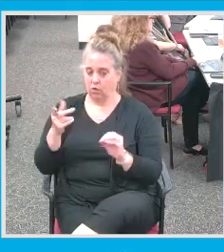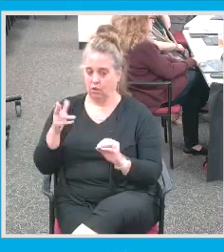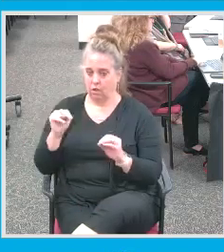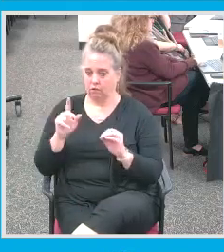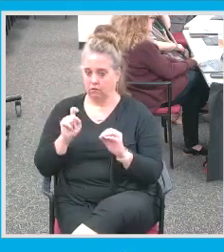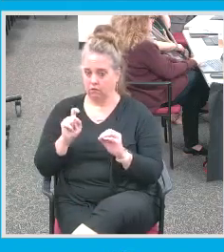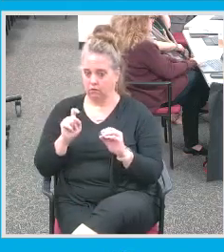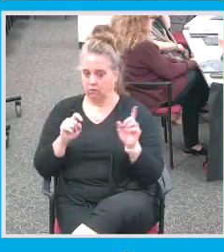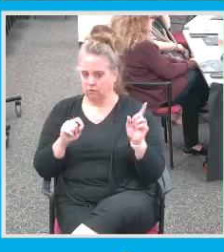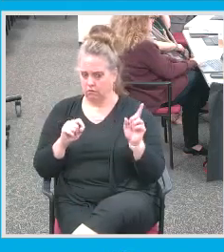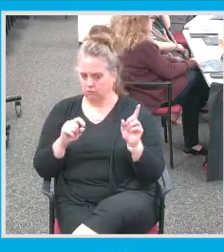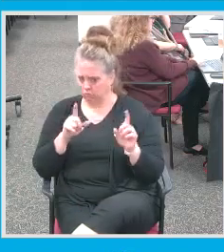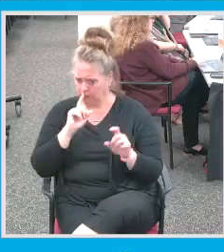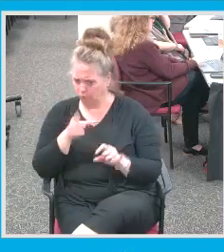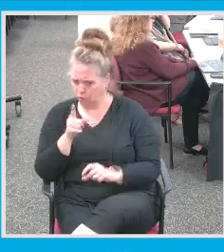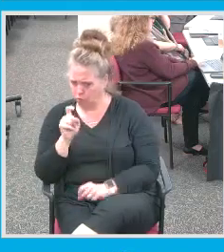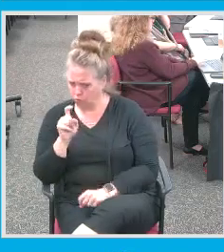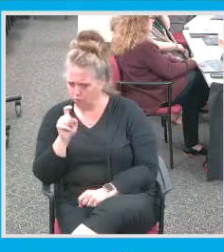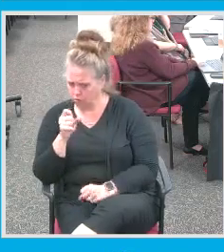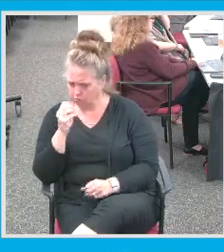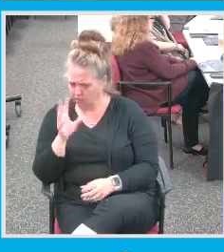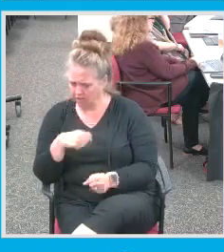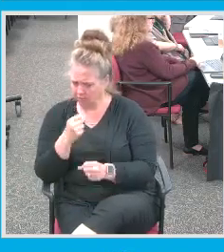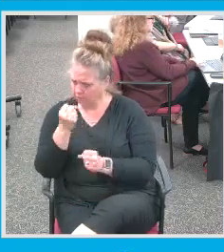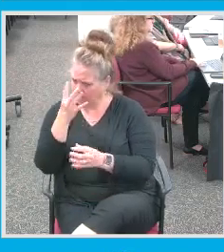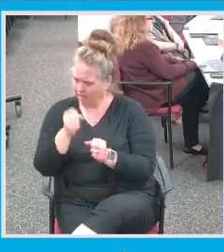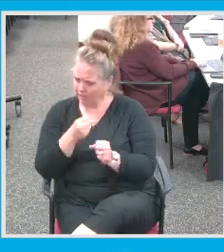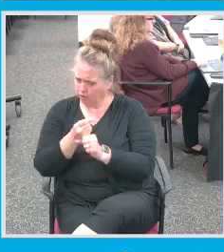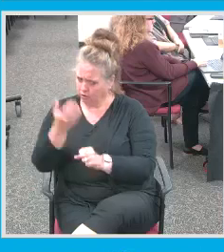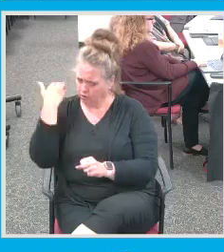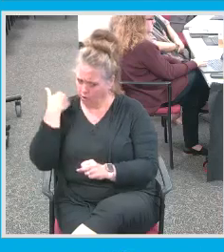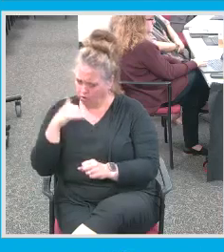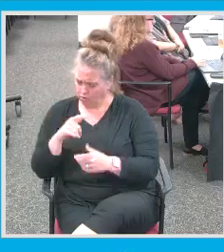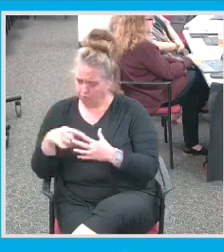that true many years ago, and is that still true now?